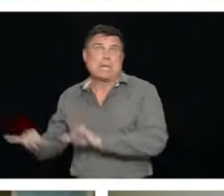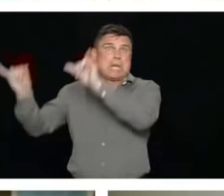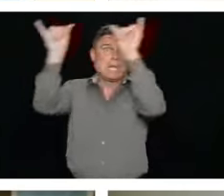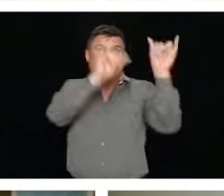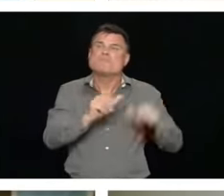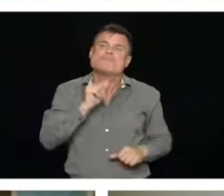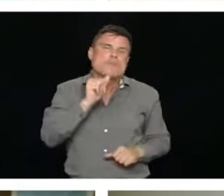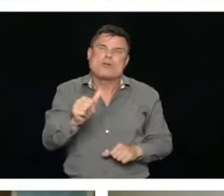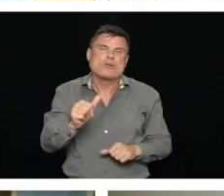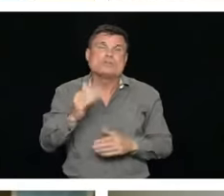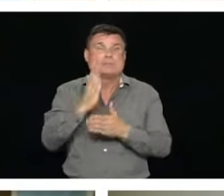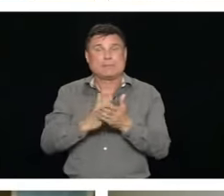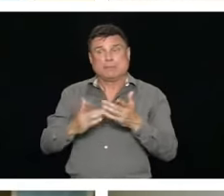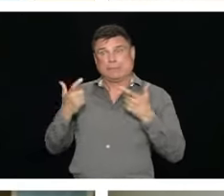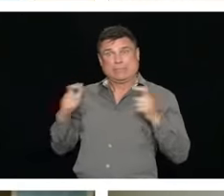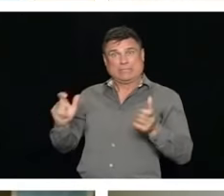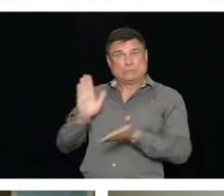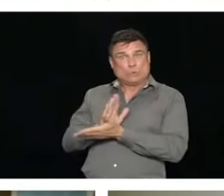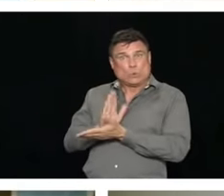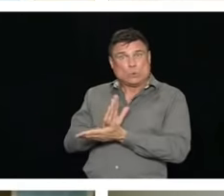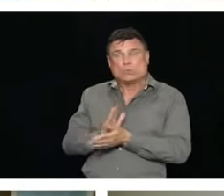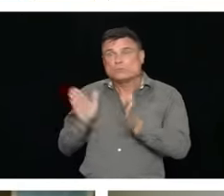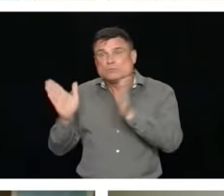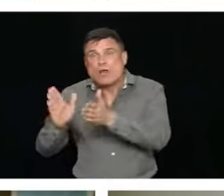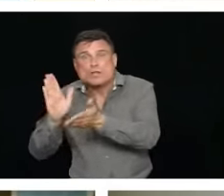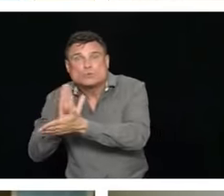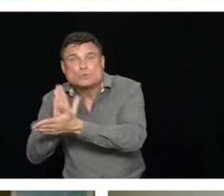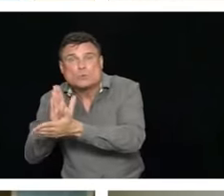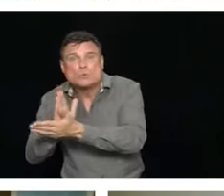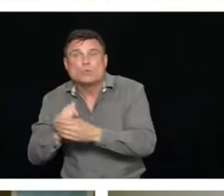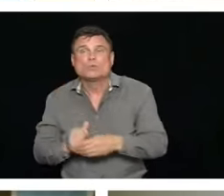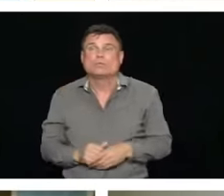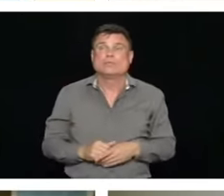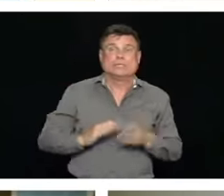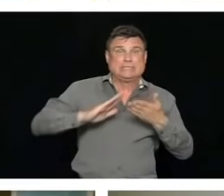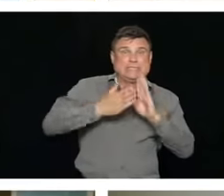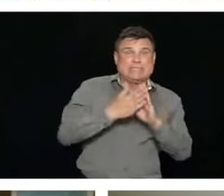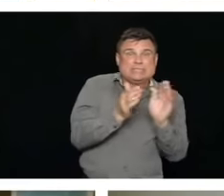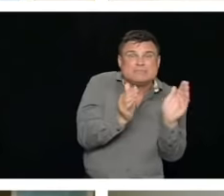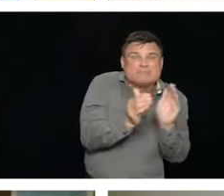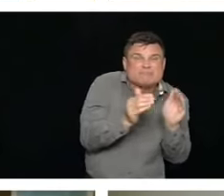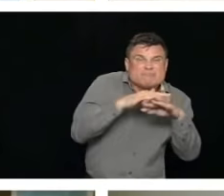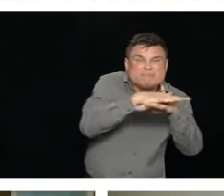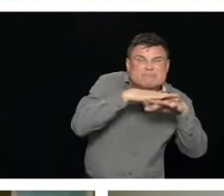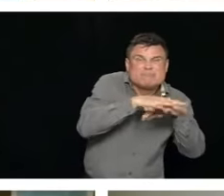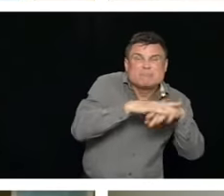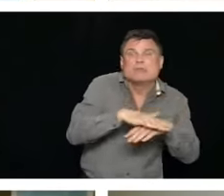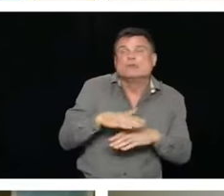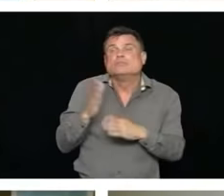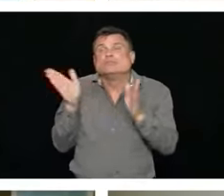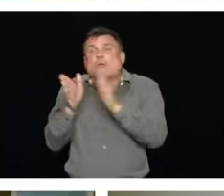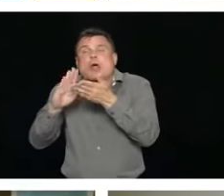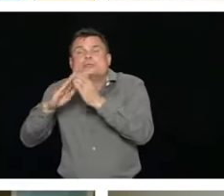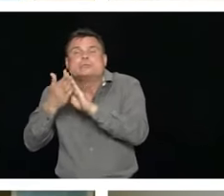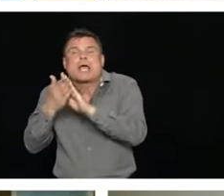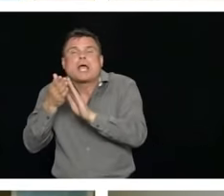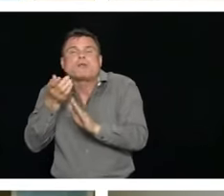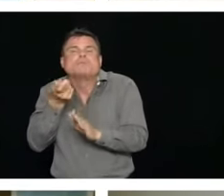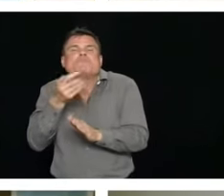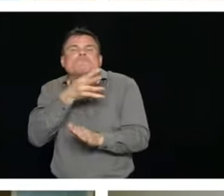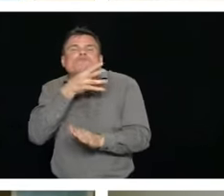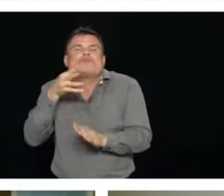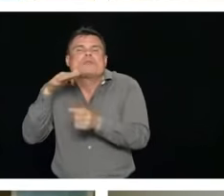going to look different everywhere, but each local president is going to work closely with the superintendent to ensure that their members have the best outcomes